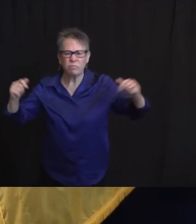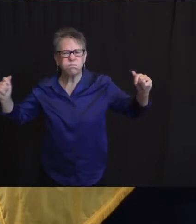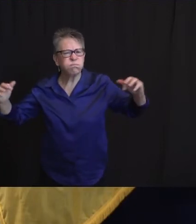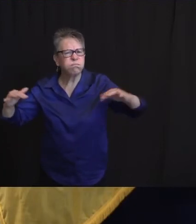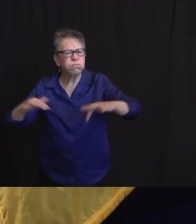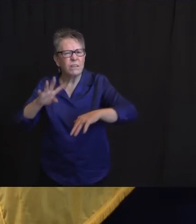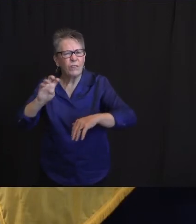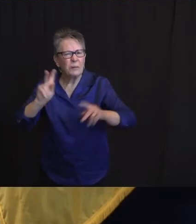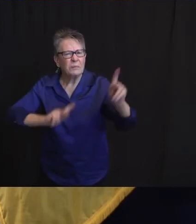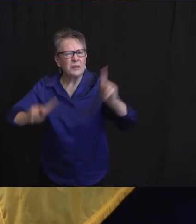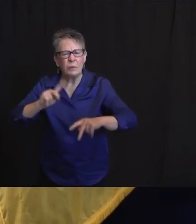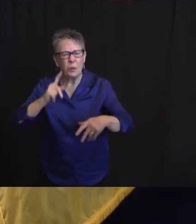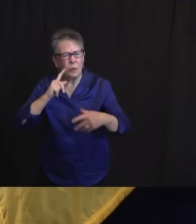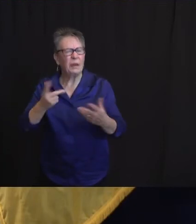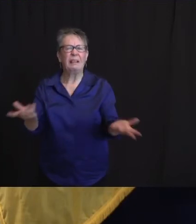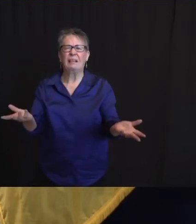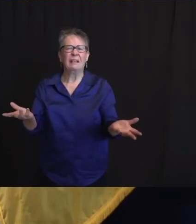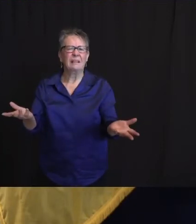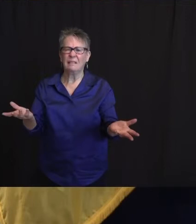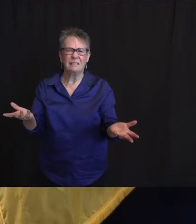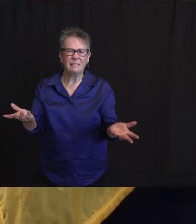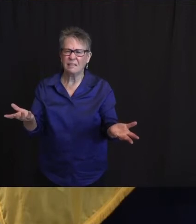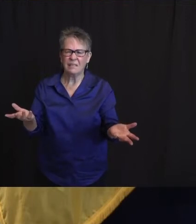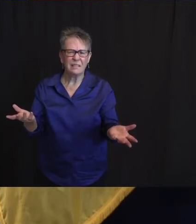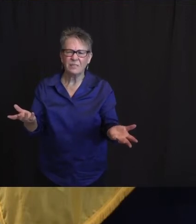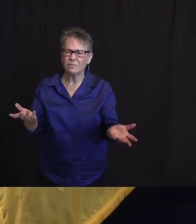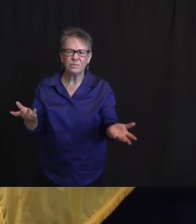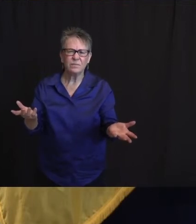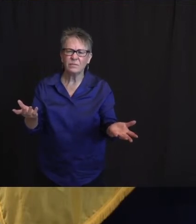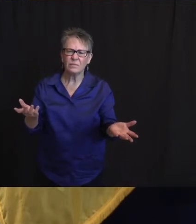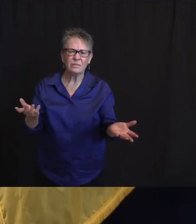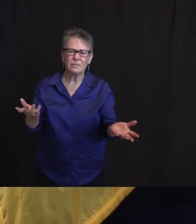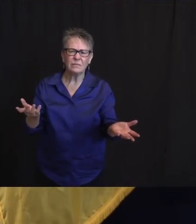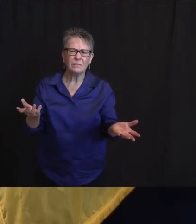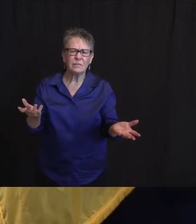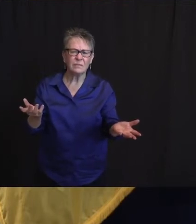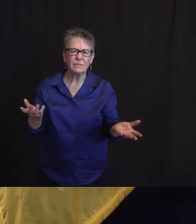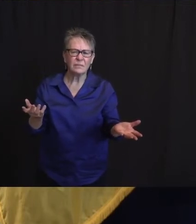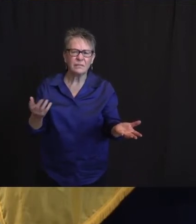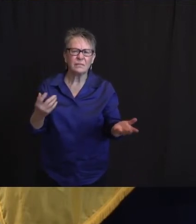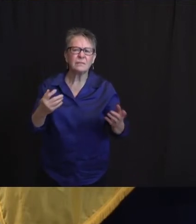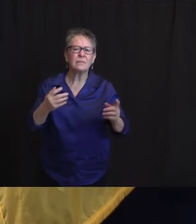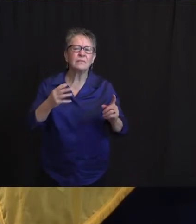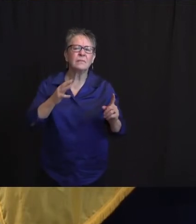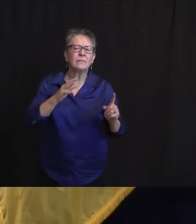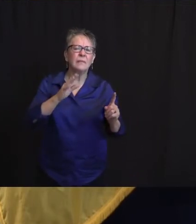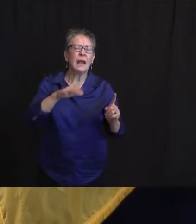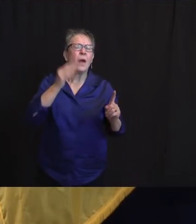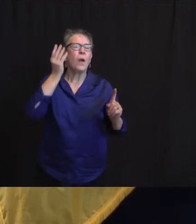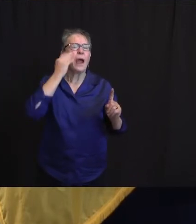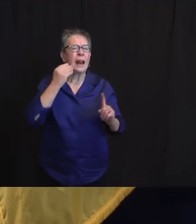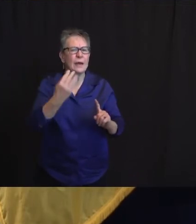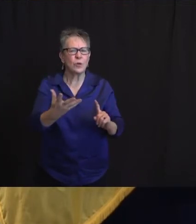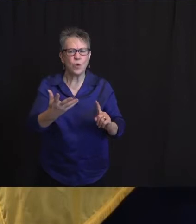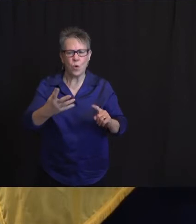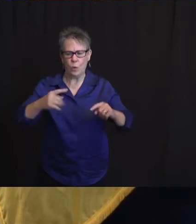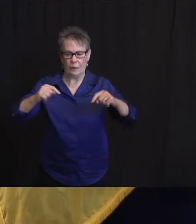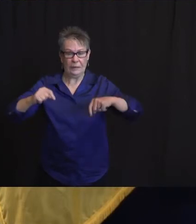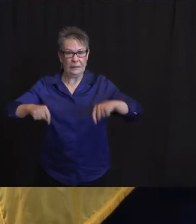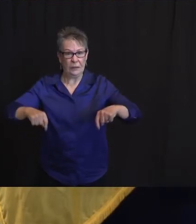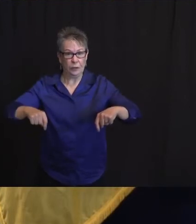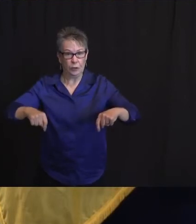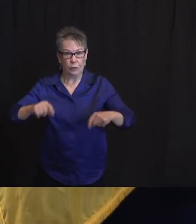Year. Before we do, we'll be on the rhythm that we've started a few weeks ago, Monday, Wednesday, Friday. Unless you hear